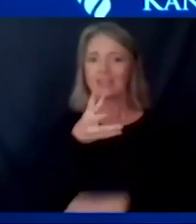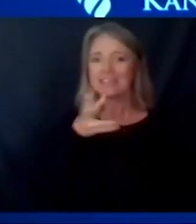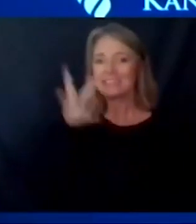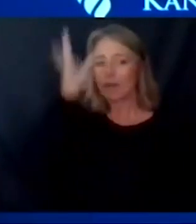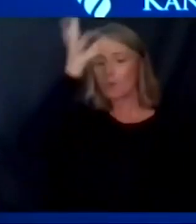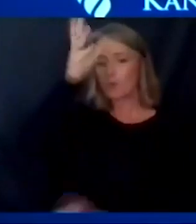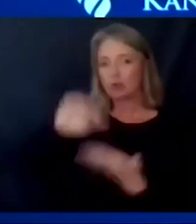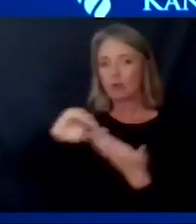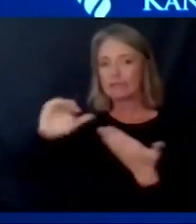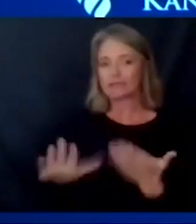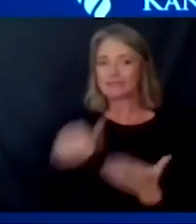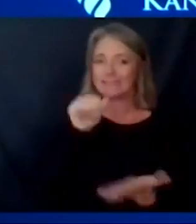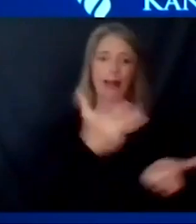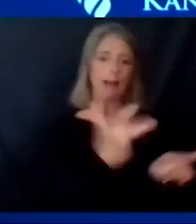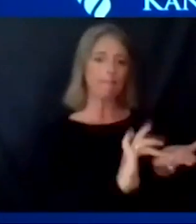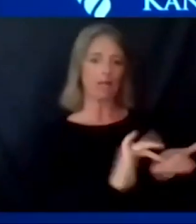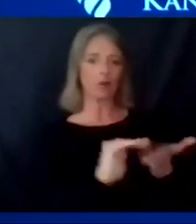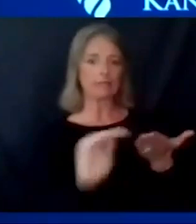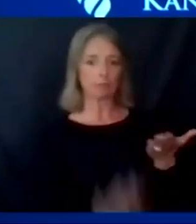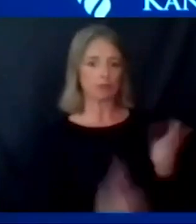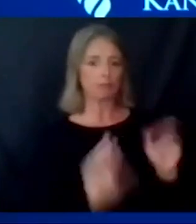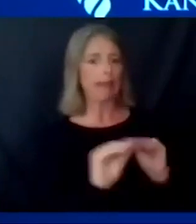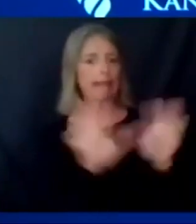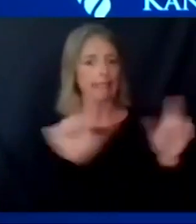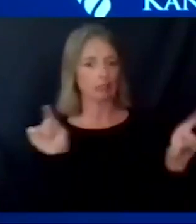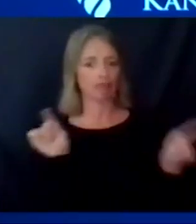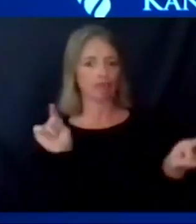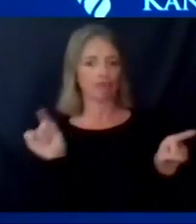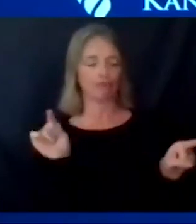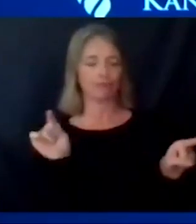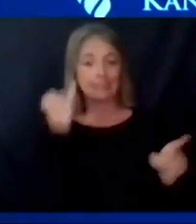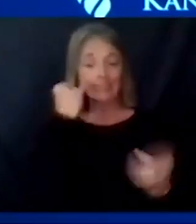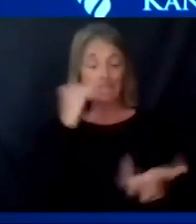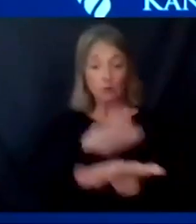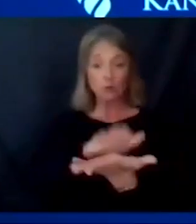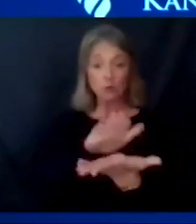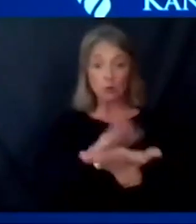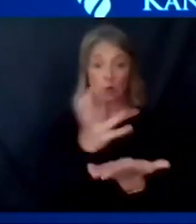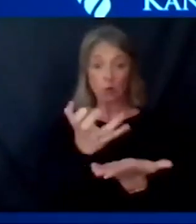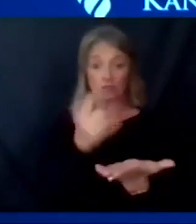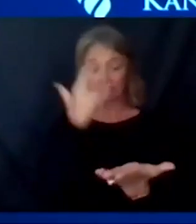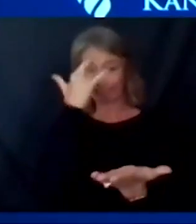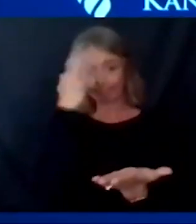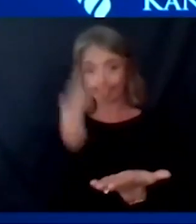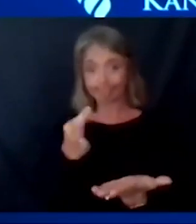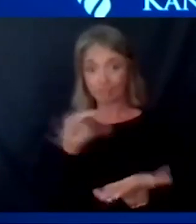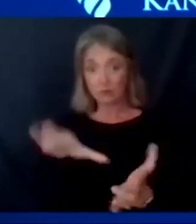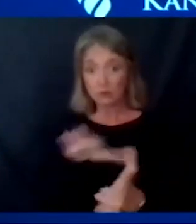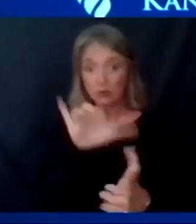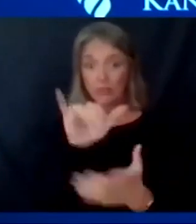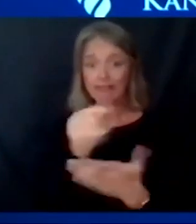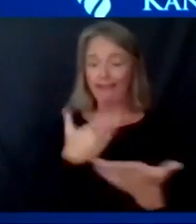Let's just be clear. And if the school wants to make that they have all the rights to do that, I guess. But